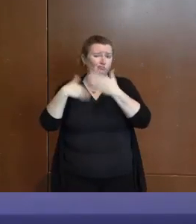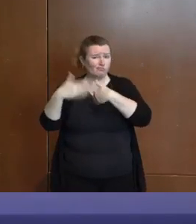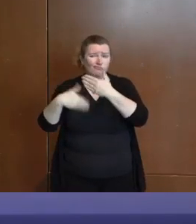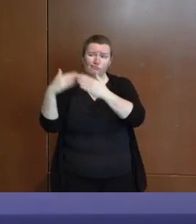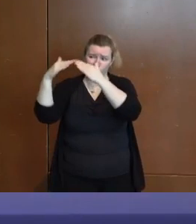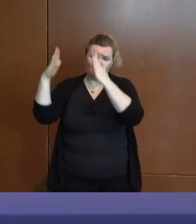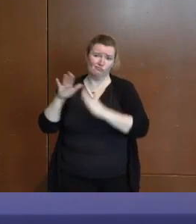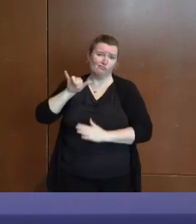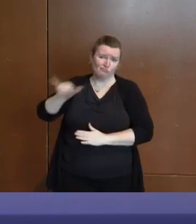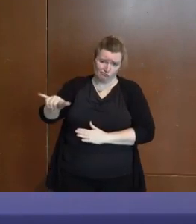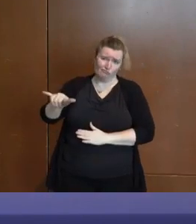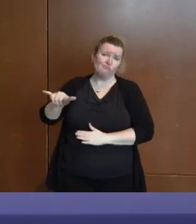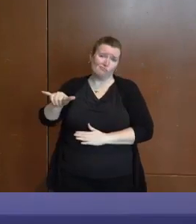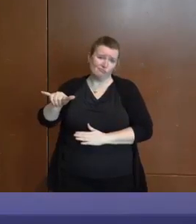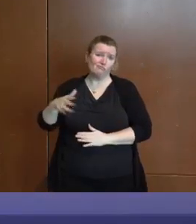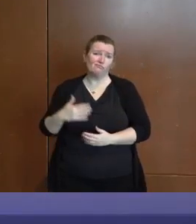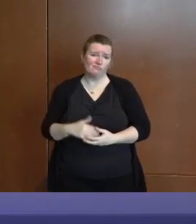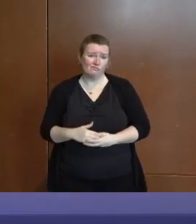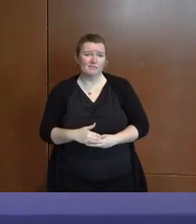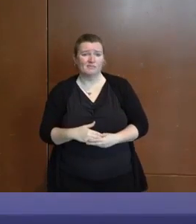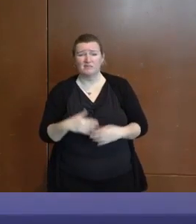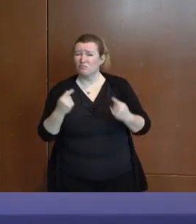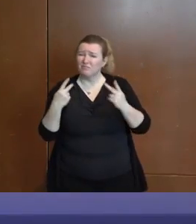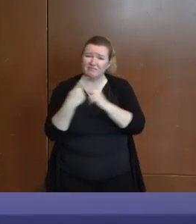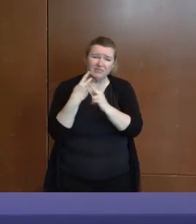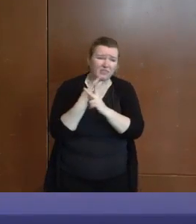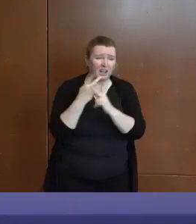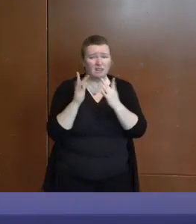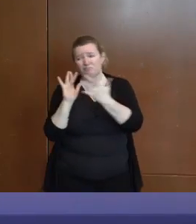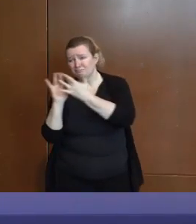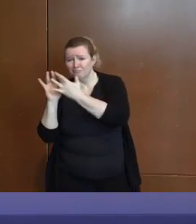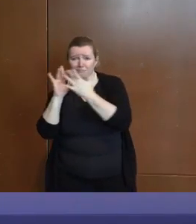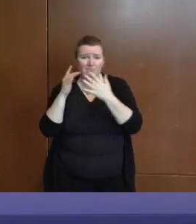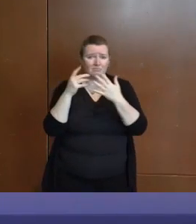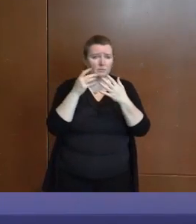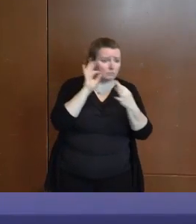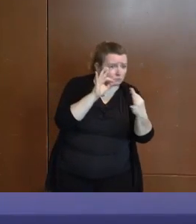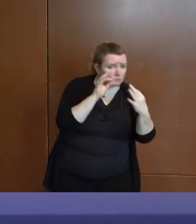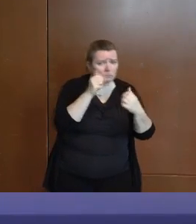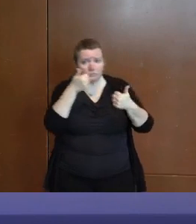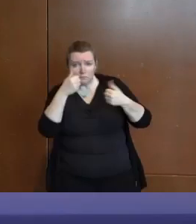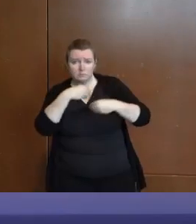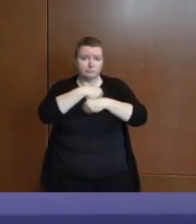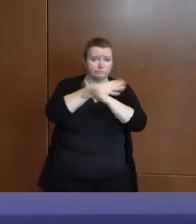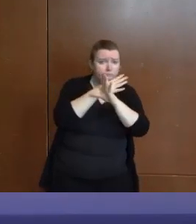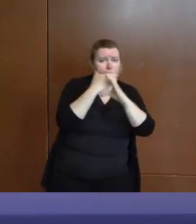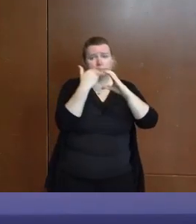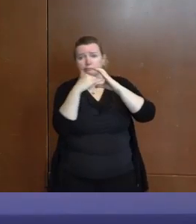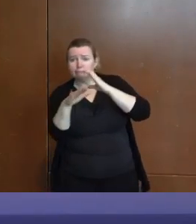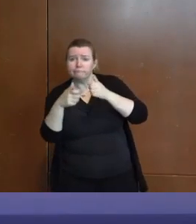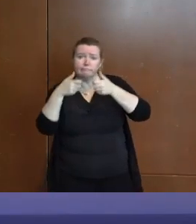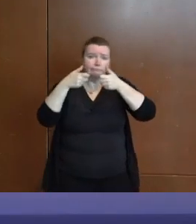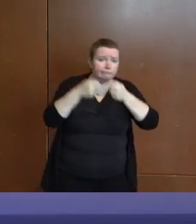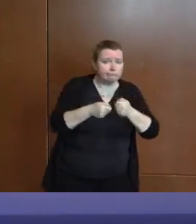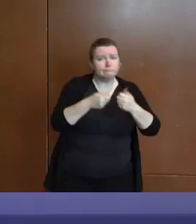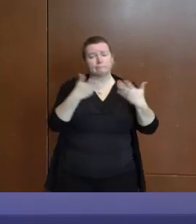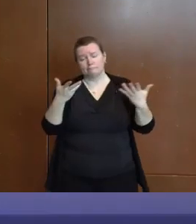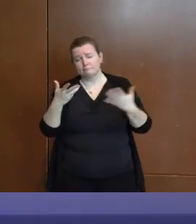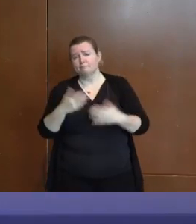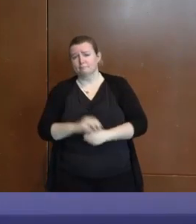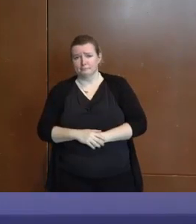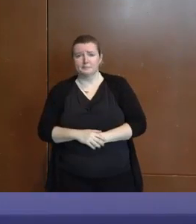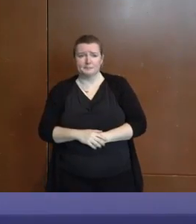communicate virtually, taking solace in what we talked about the other day, in our isolation, ironically, we're coming together because we're all